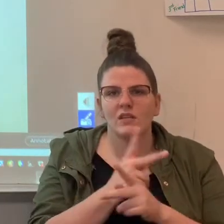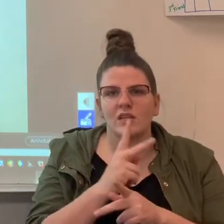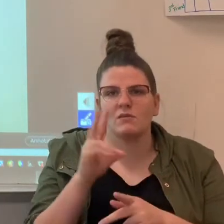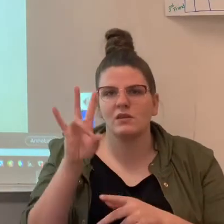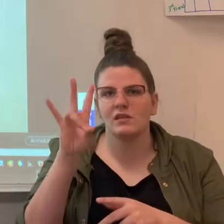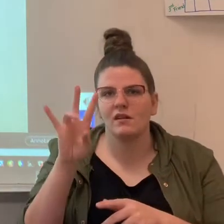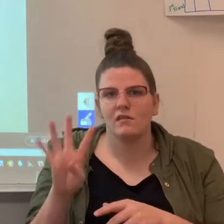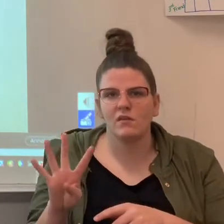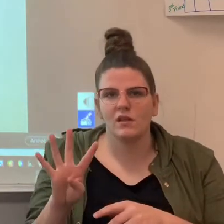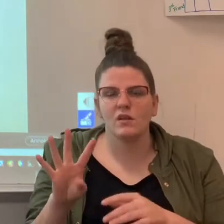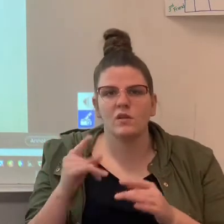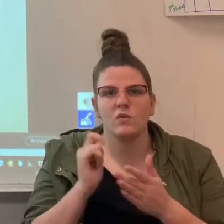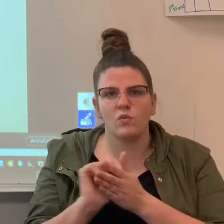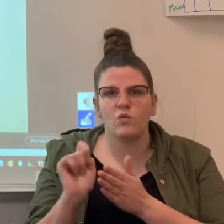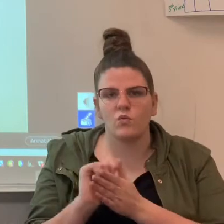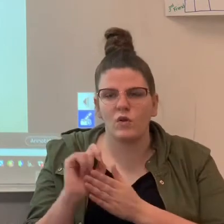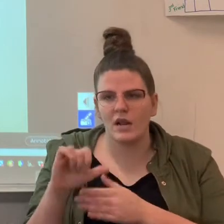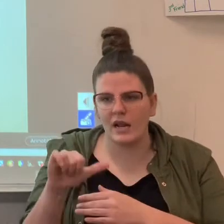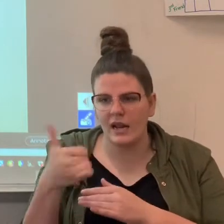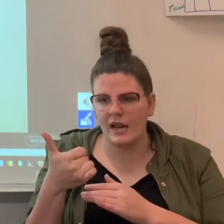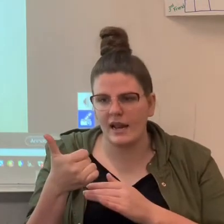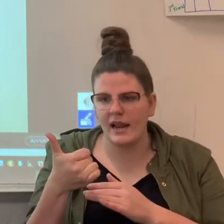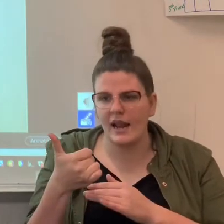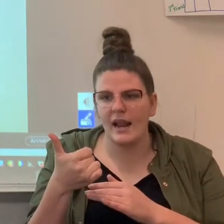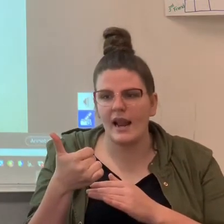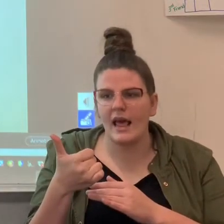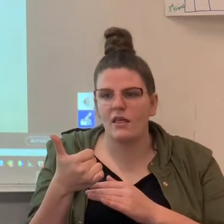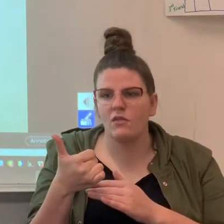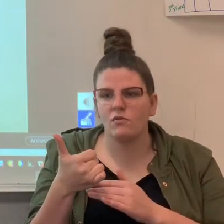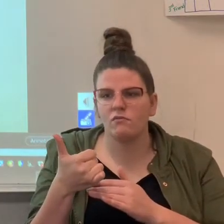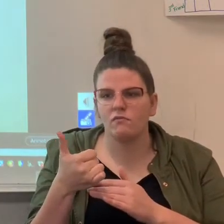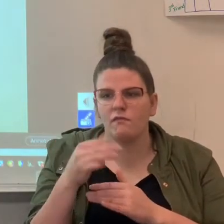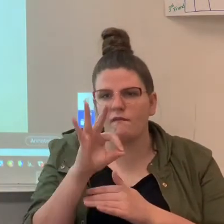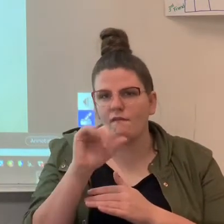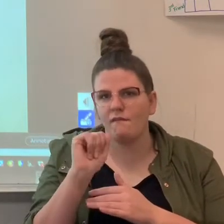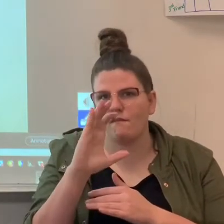with the same product. Remember, product means answer